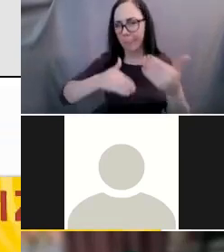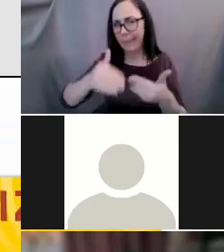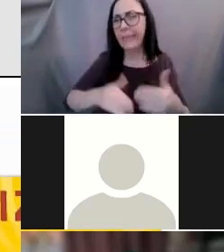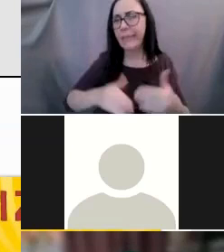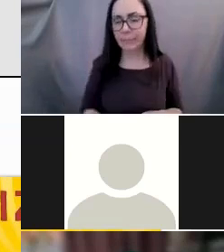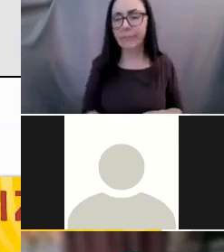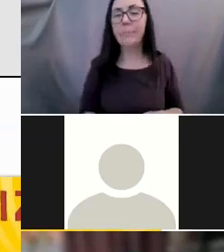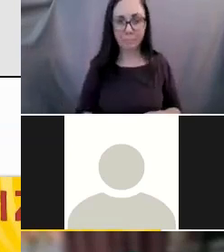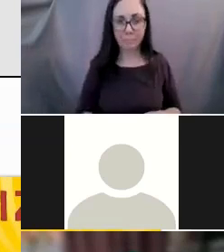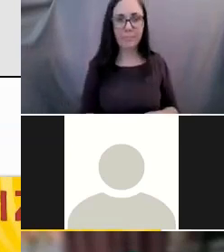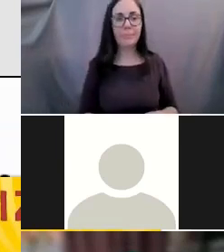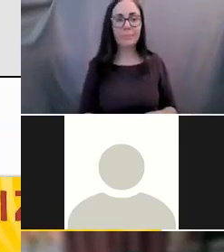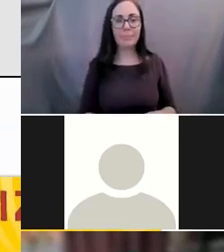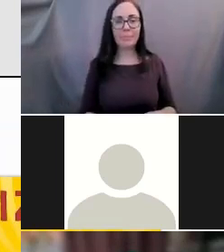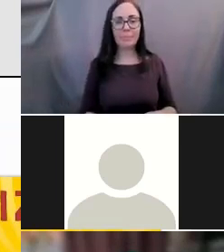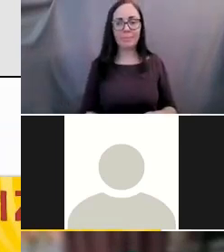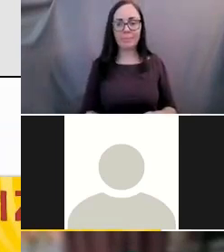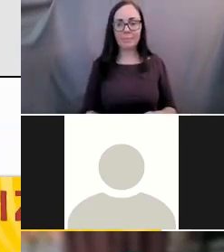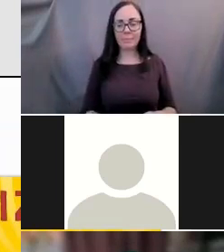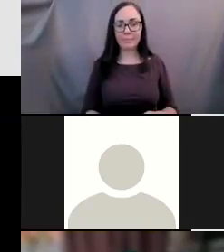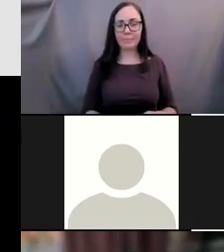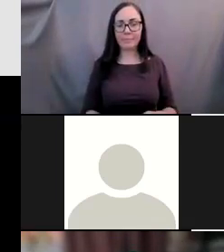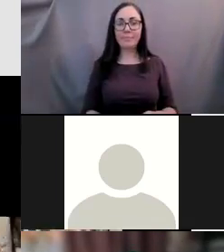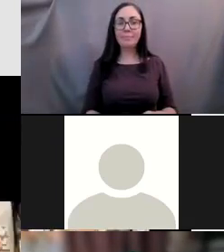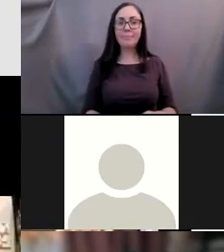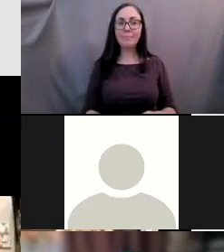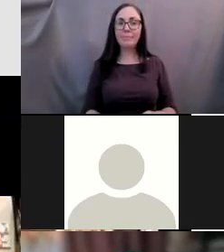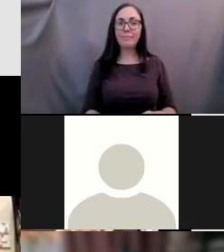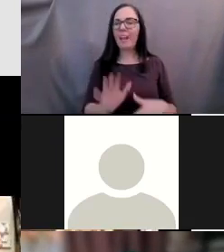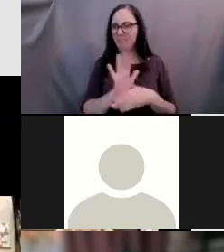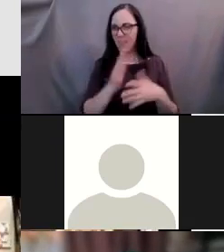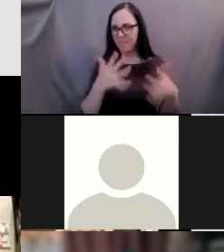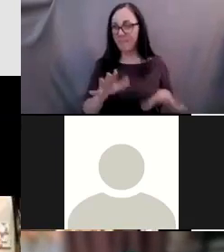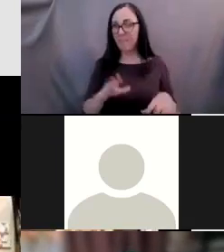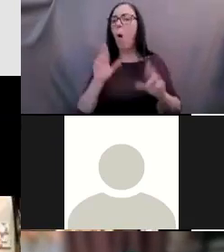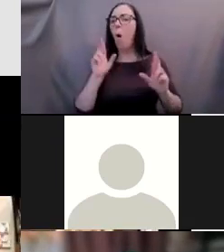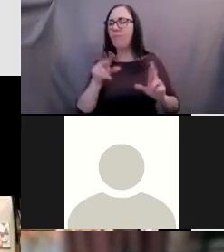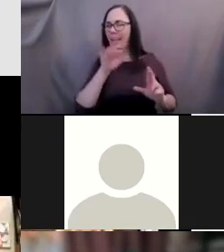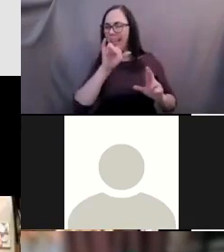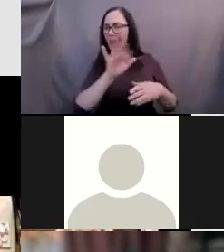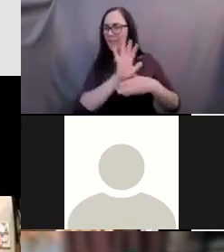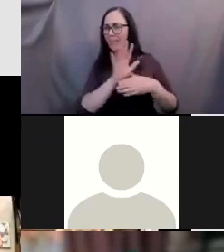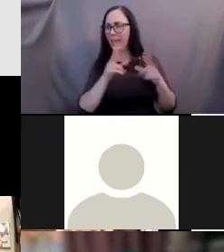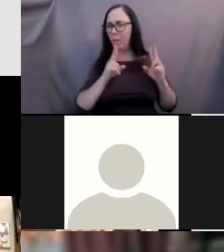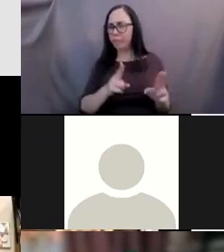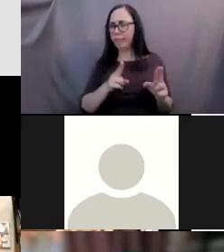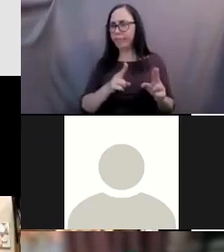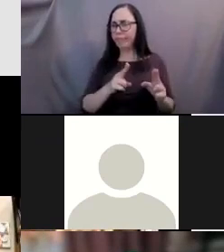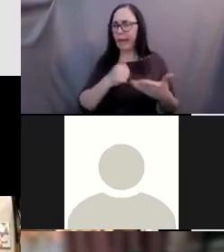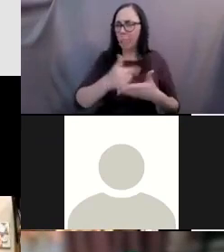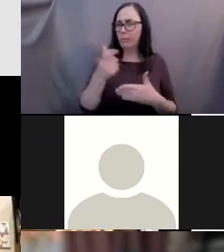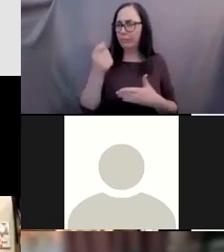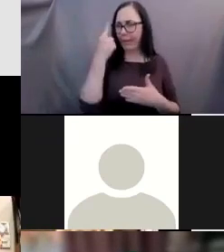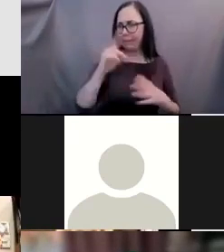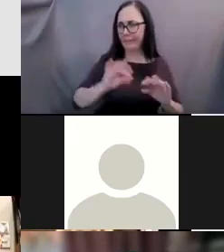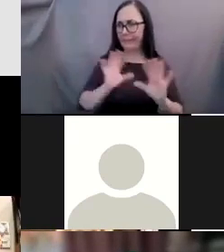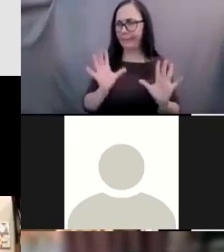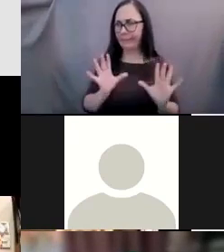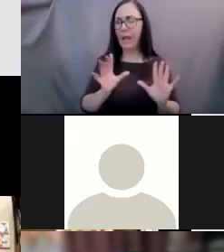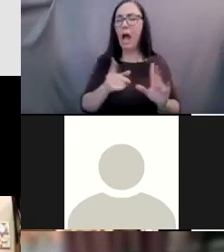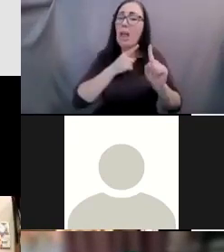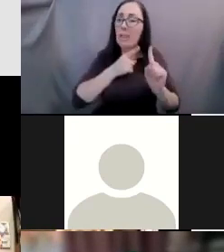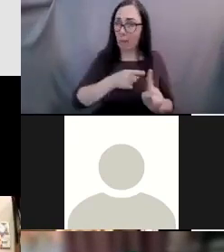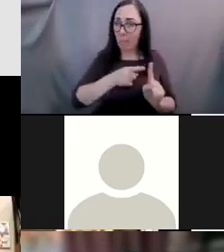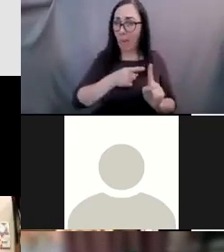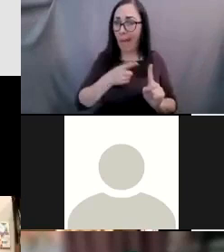So hopefully that makes sense. What we want to get out of that is knowing that the body does weird things